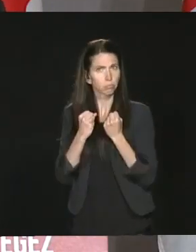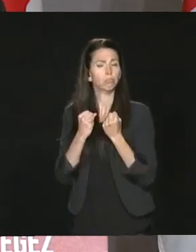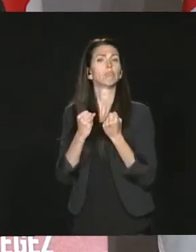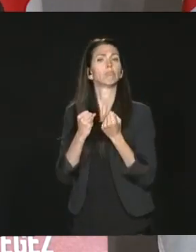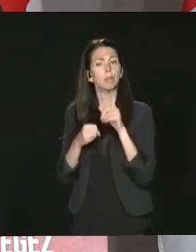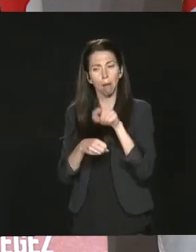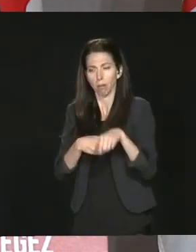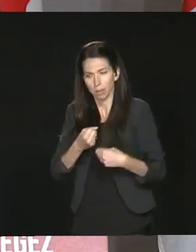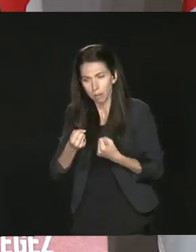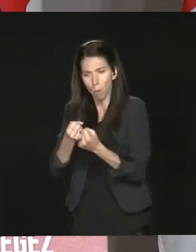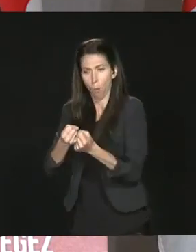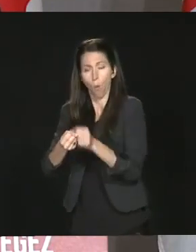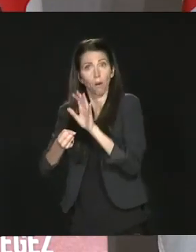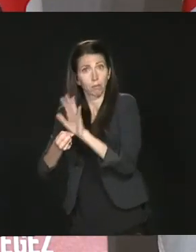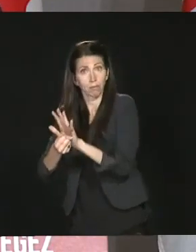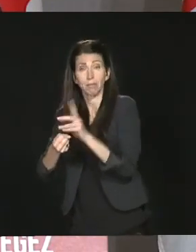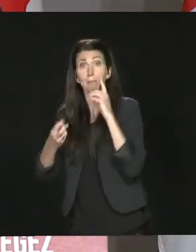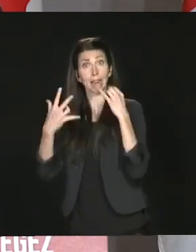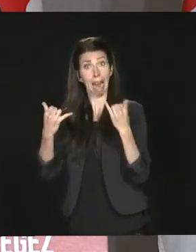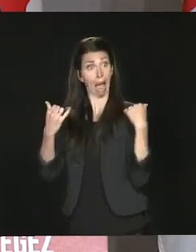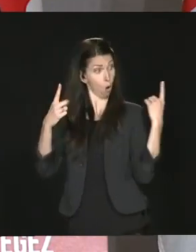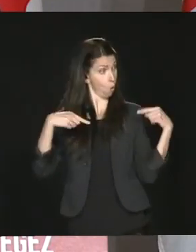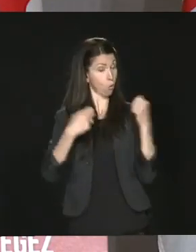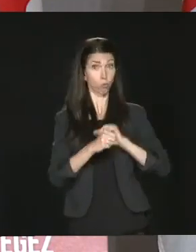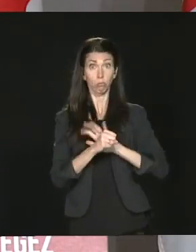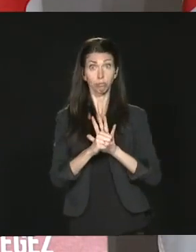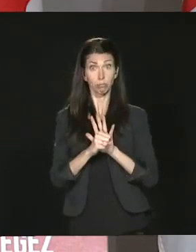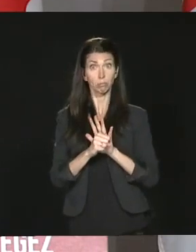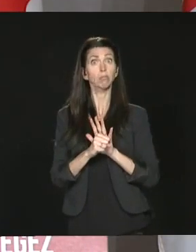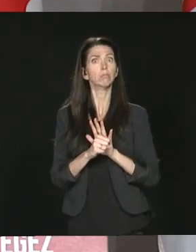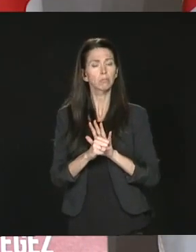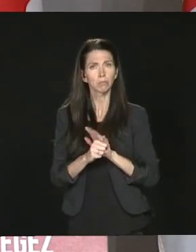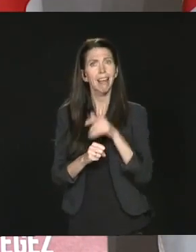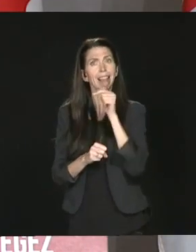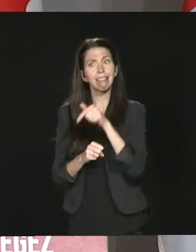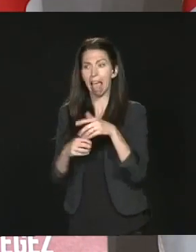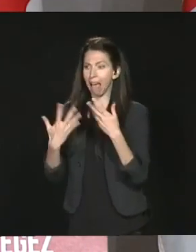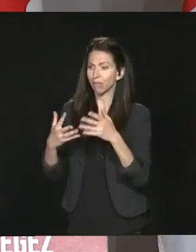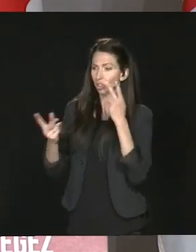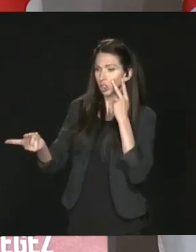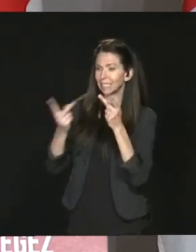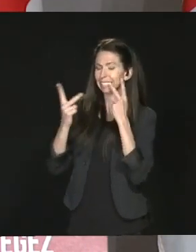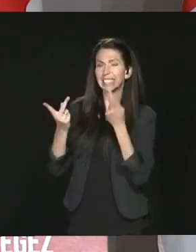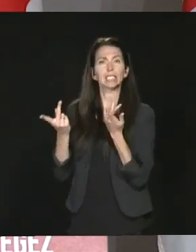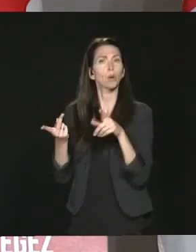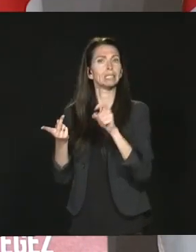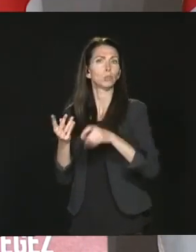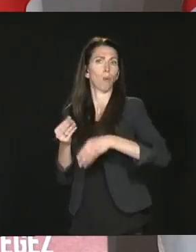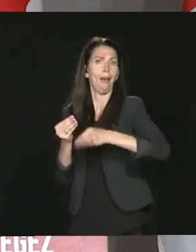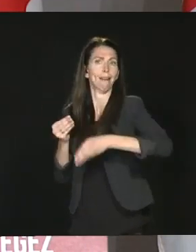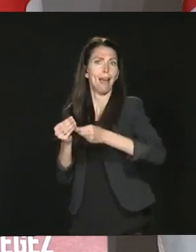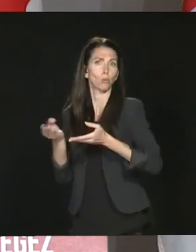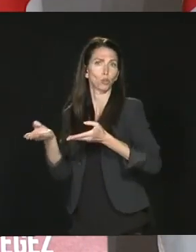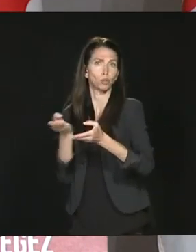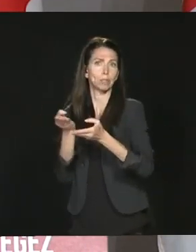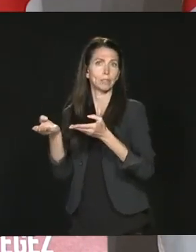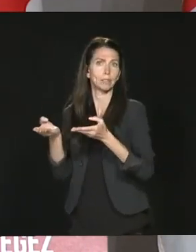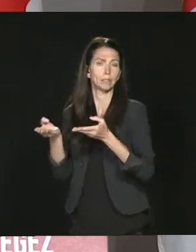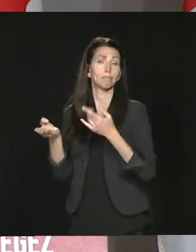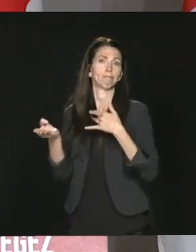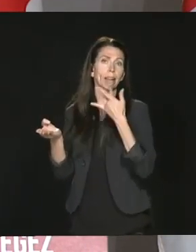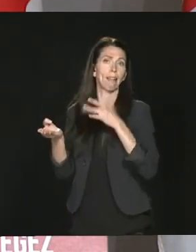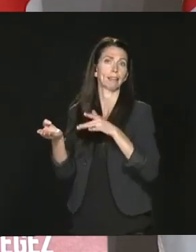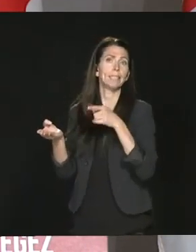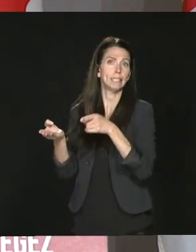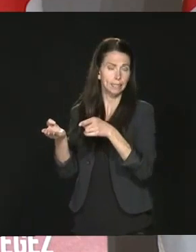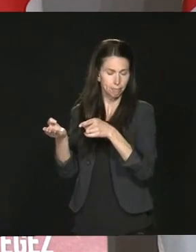pandemic, they have seen significant and increased demand for their services. We have been fortunate. They have adapted quickly. They've built new partnerships